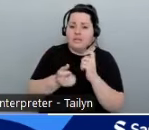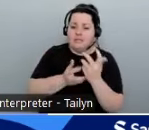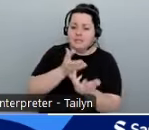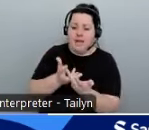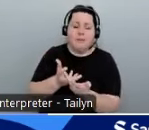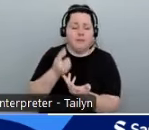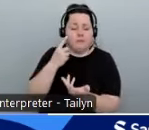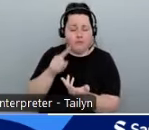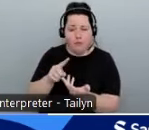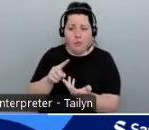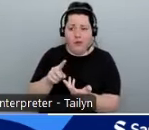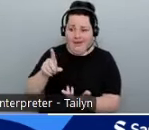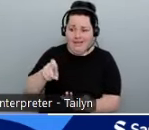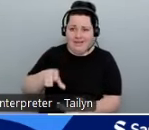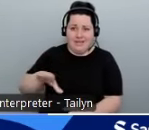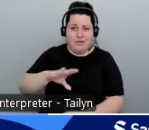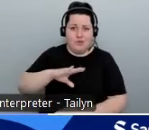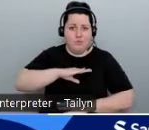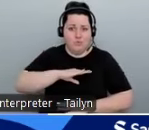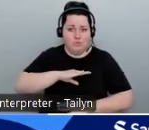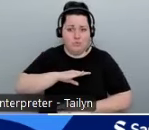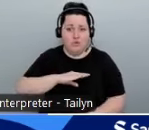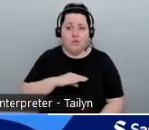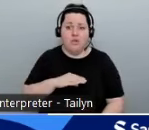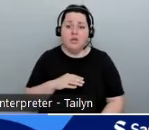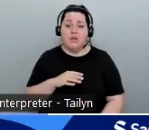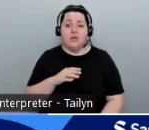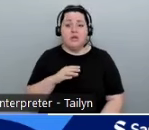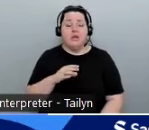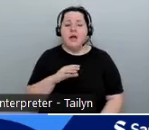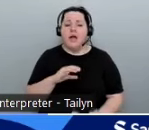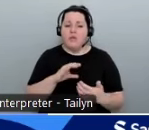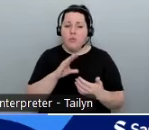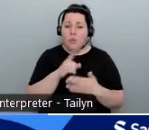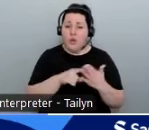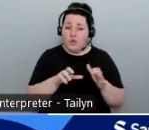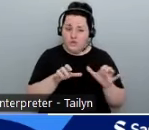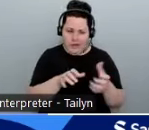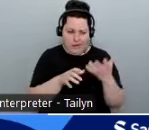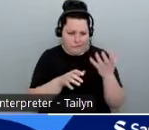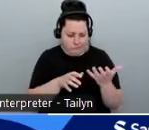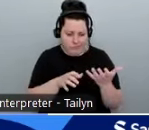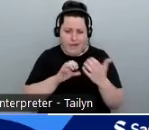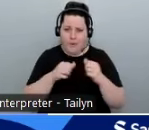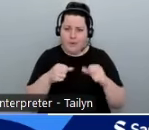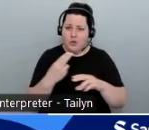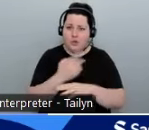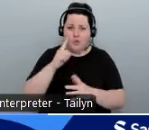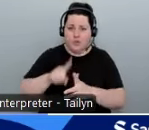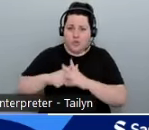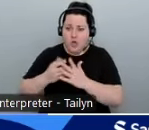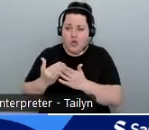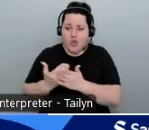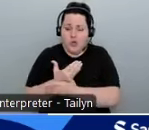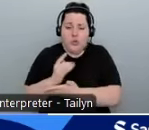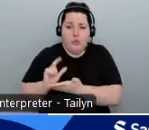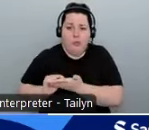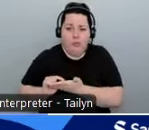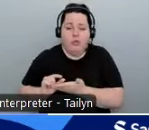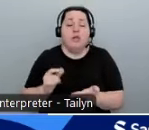field. How can you use what you've done as a springboard? For example, if you research